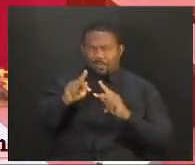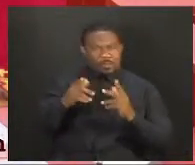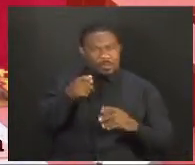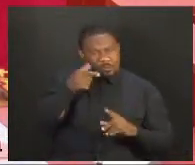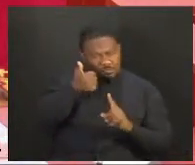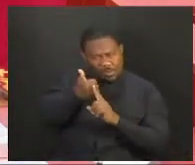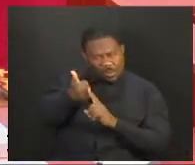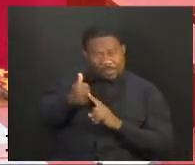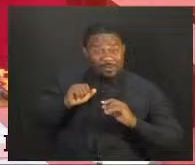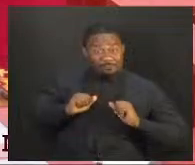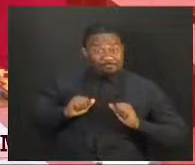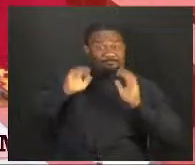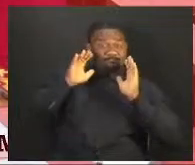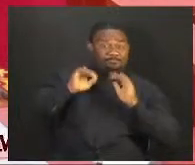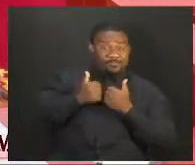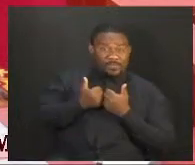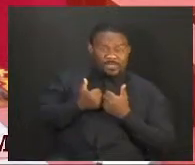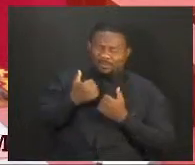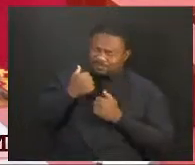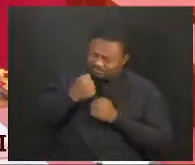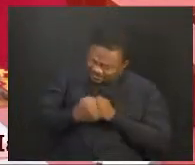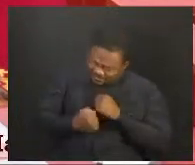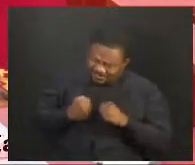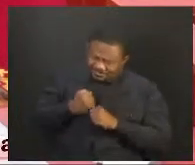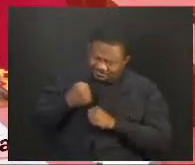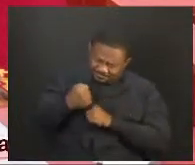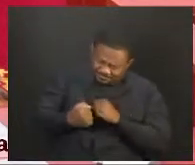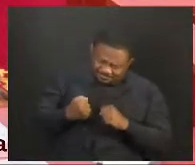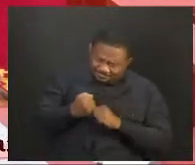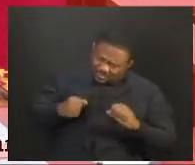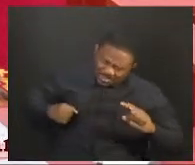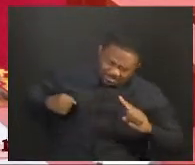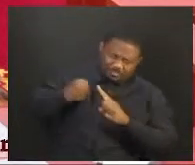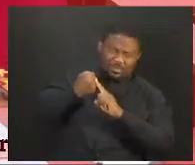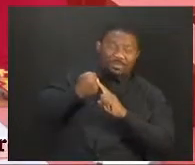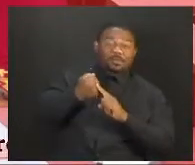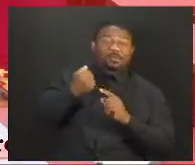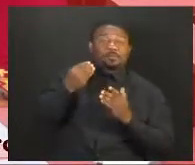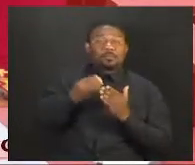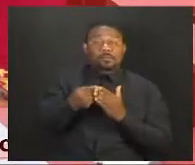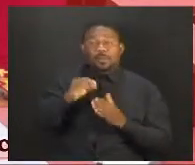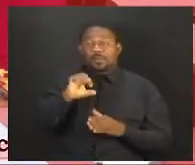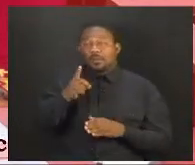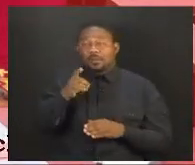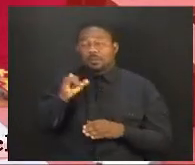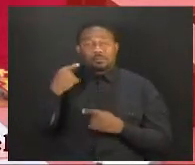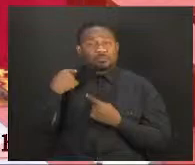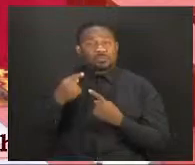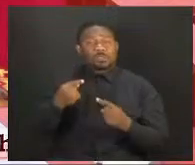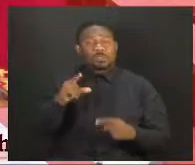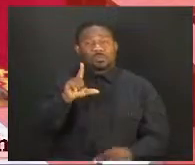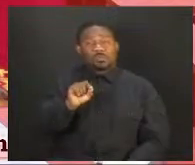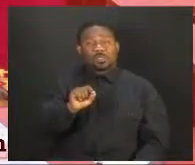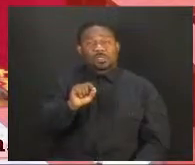sacrificed by enduring the negative impact of severe currency depreciation since 2022.